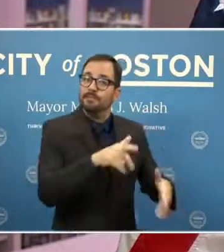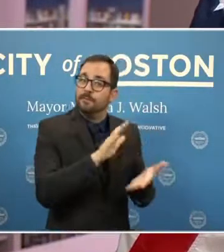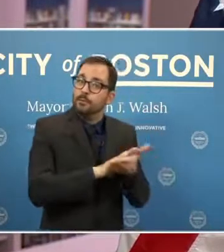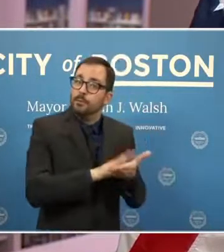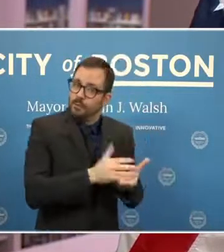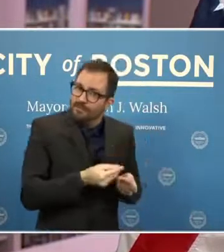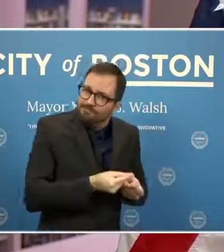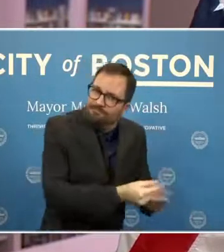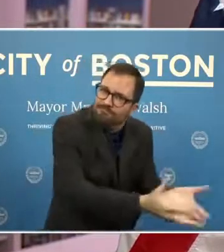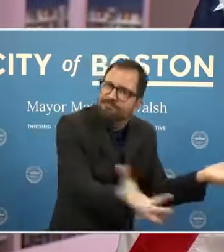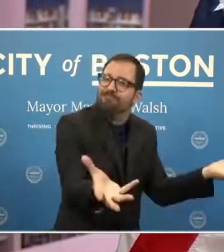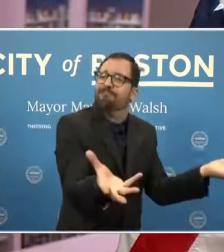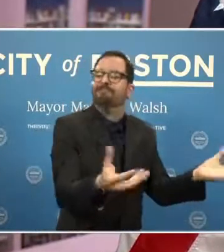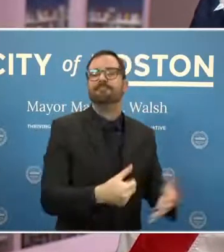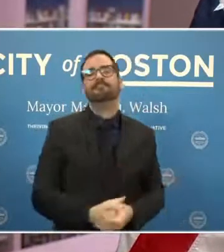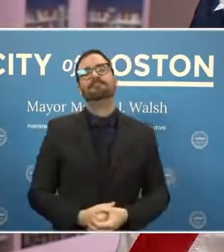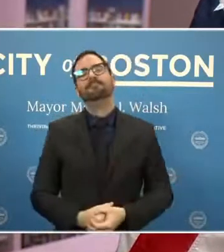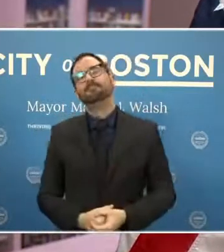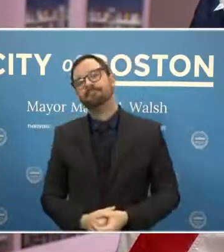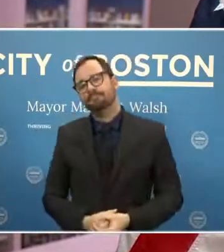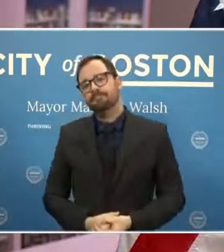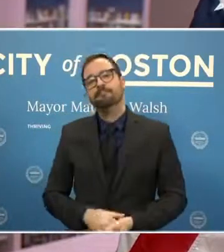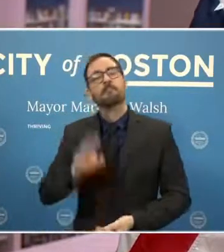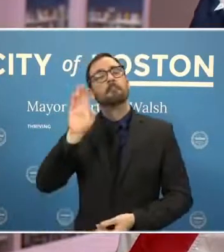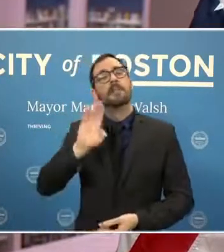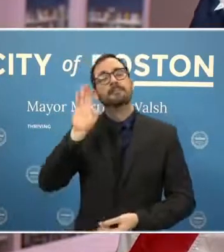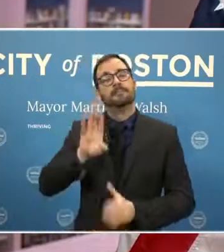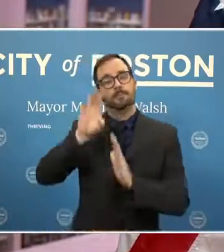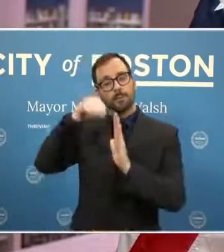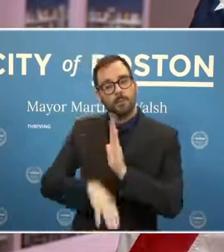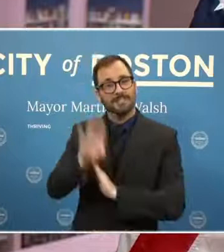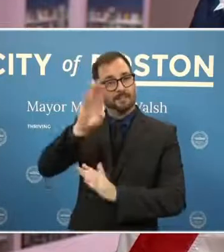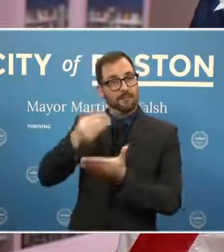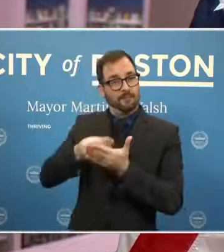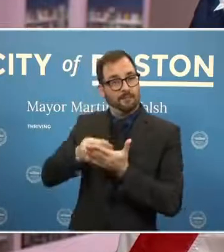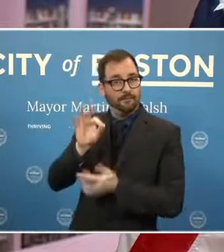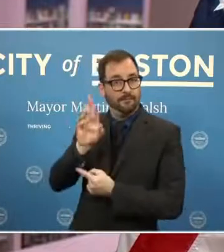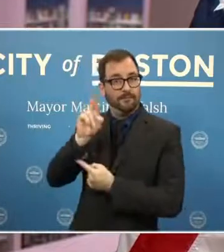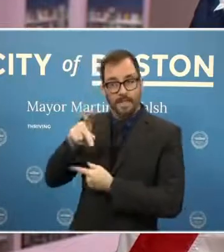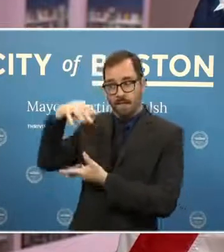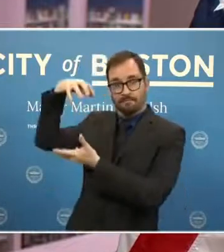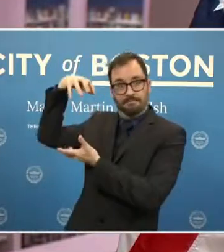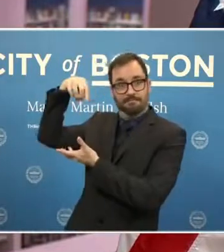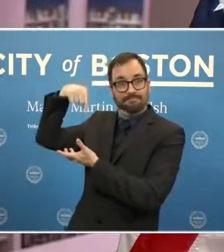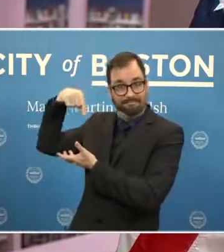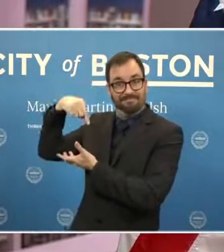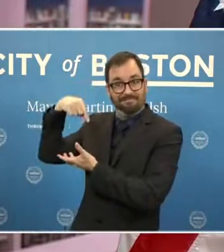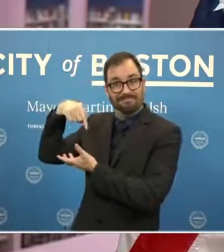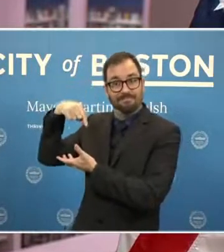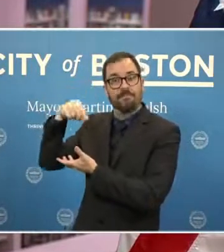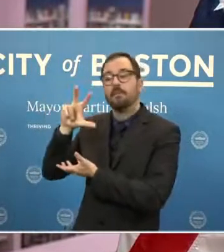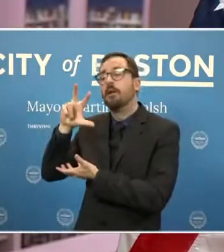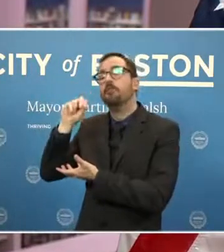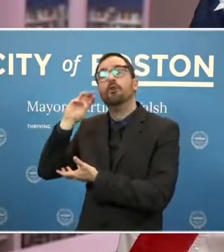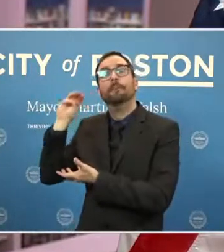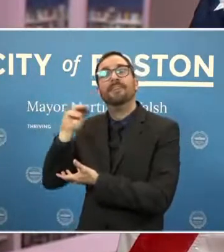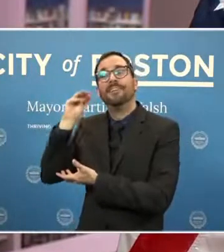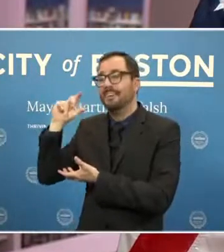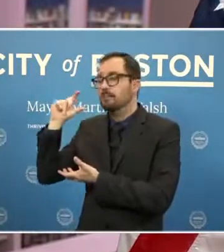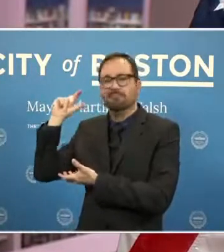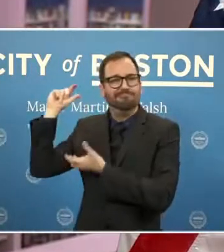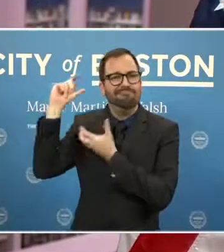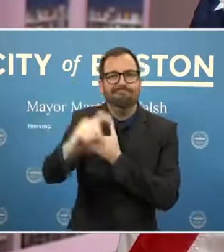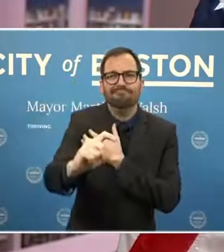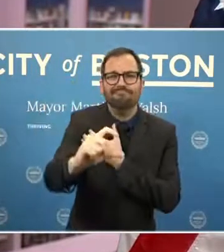Fund, providing more than $30 million to help 250,000 households in need. I want to thank every